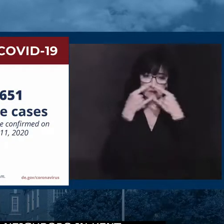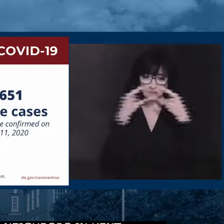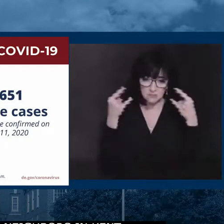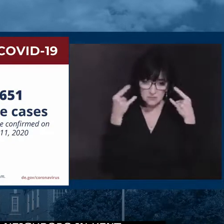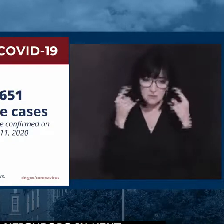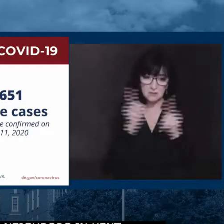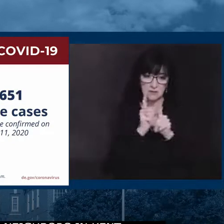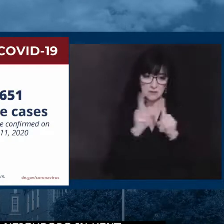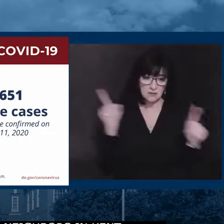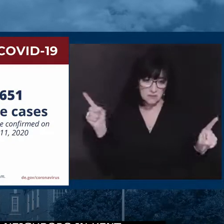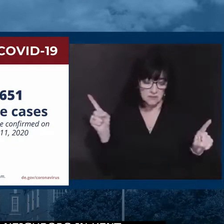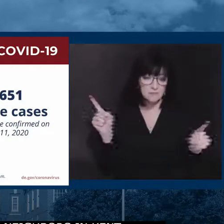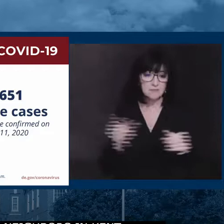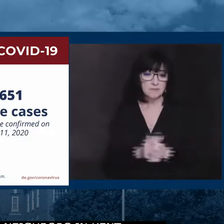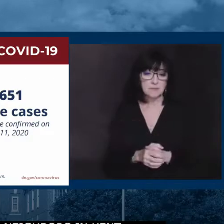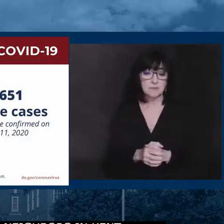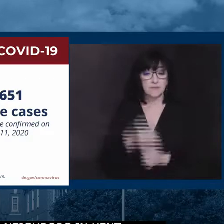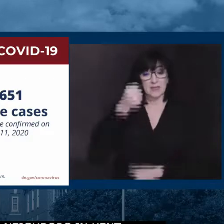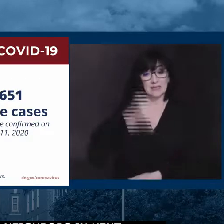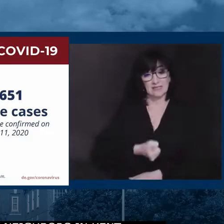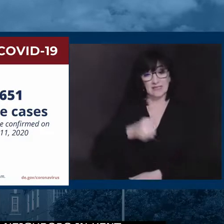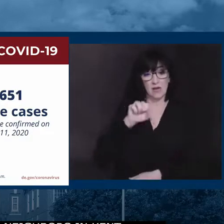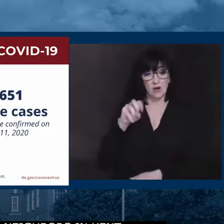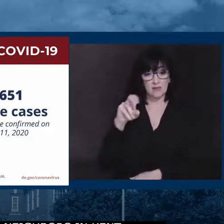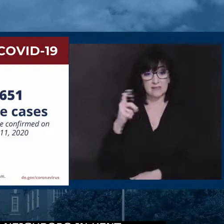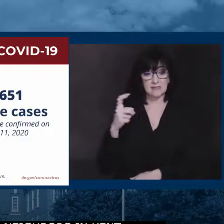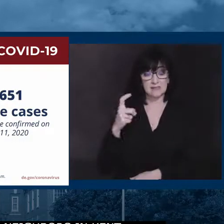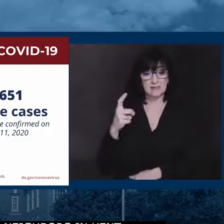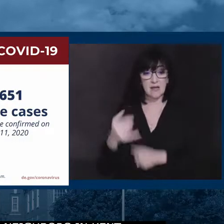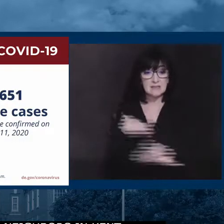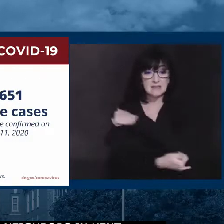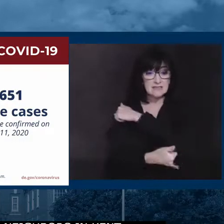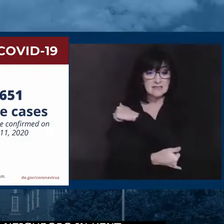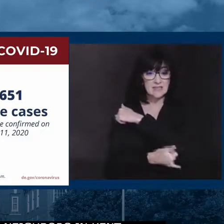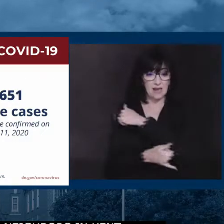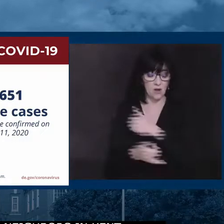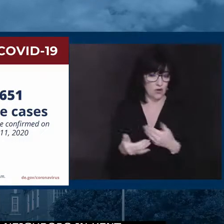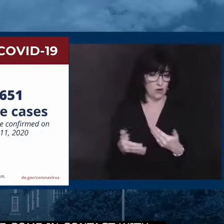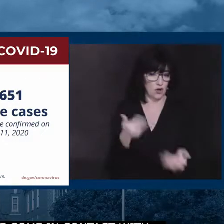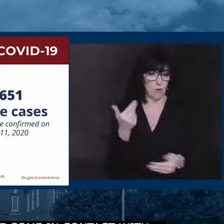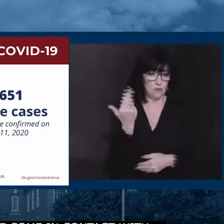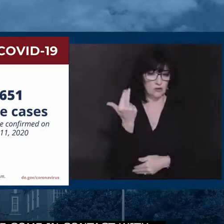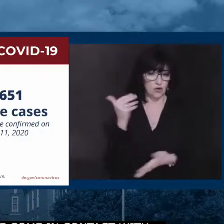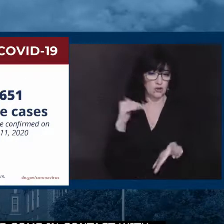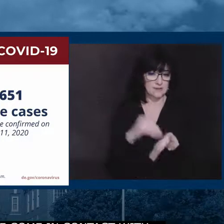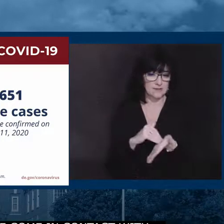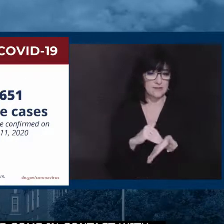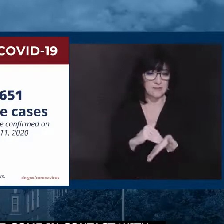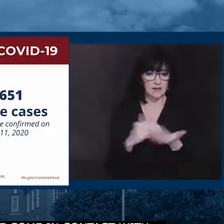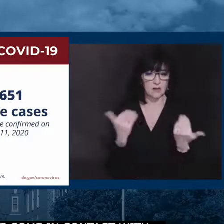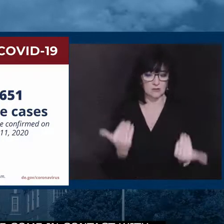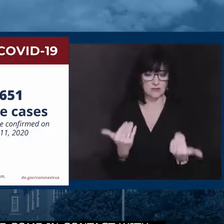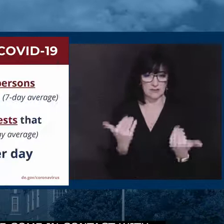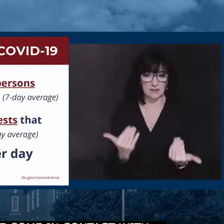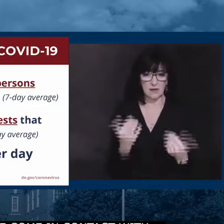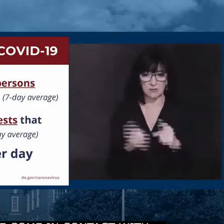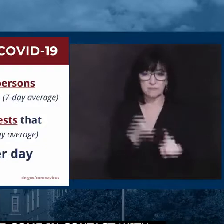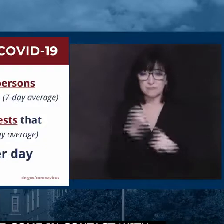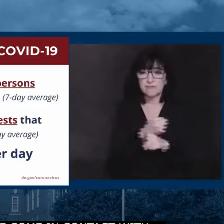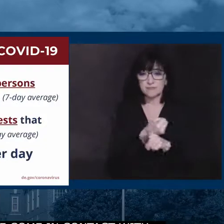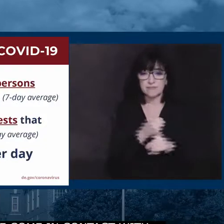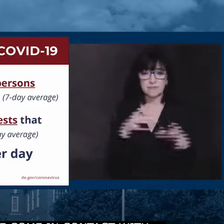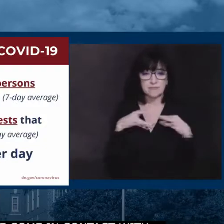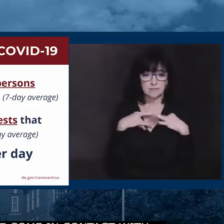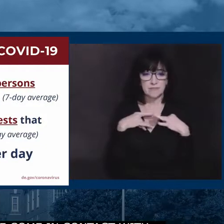in on 13,000 positive cases down in Sussex County. So if you look at the percentages now,